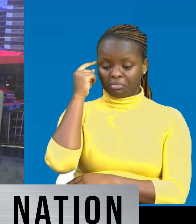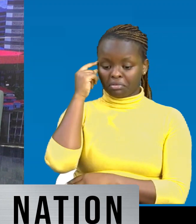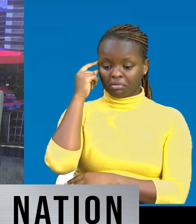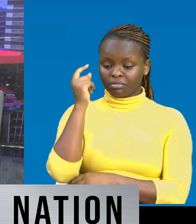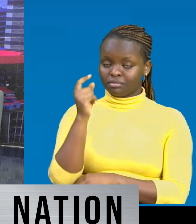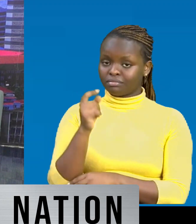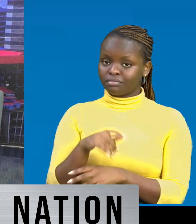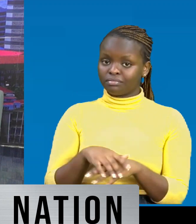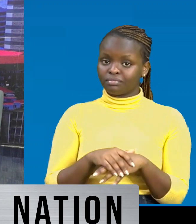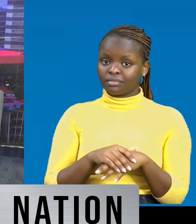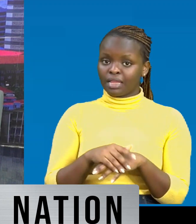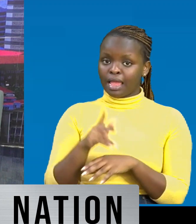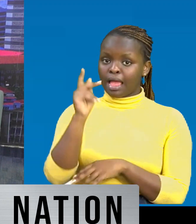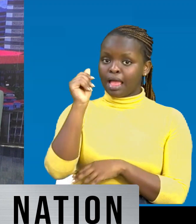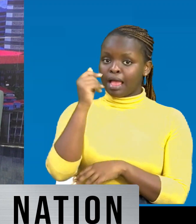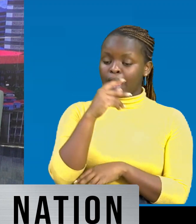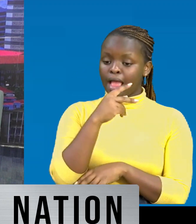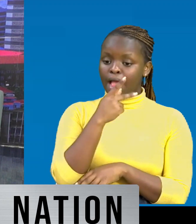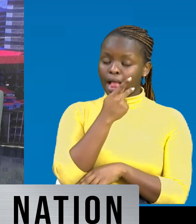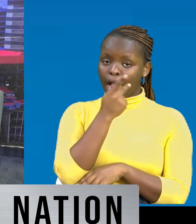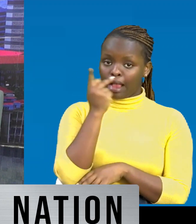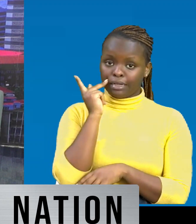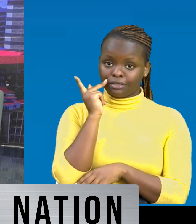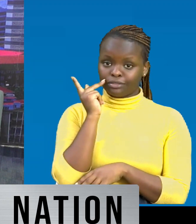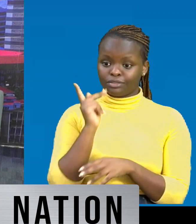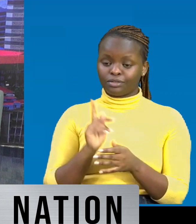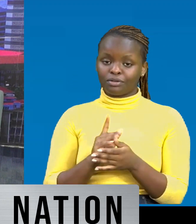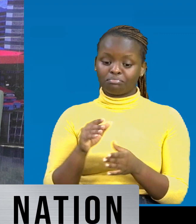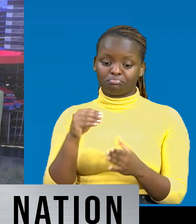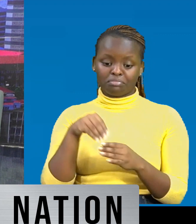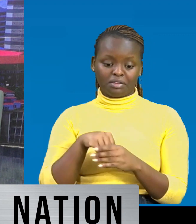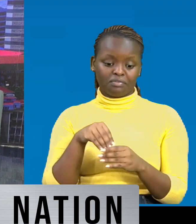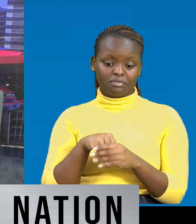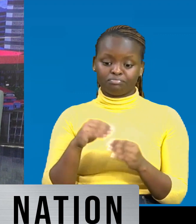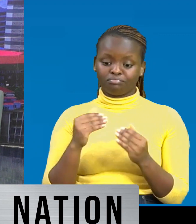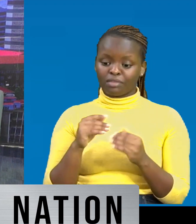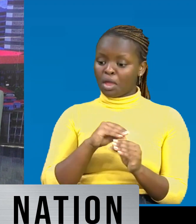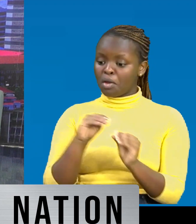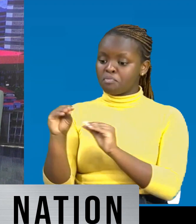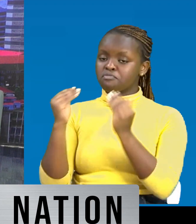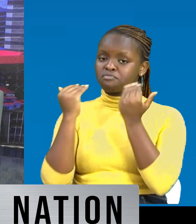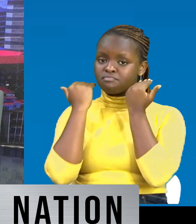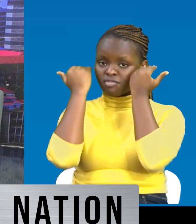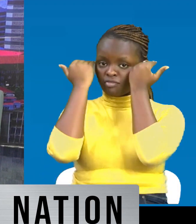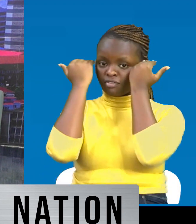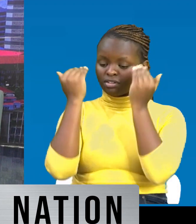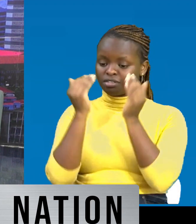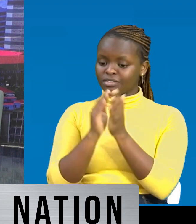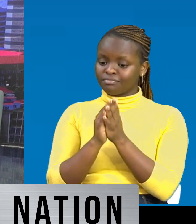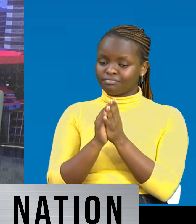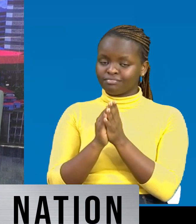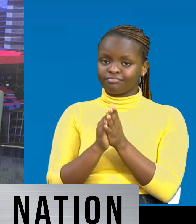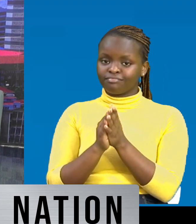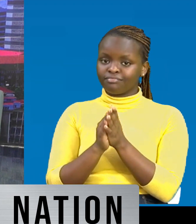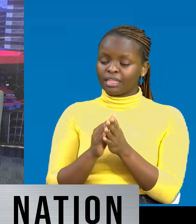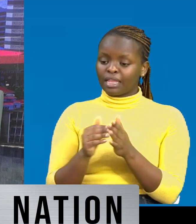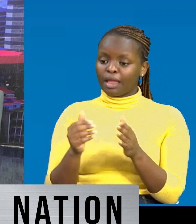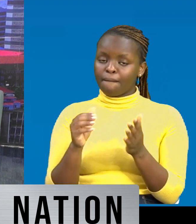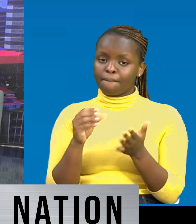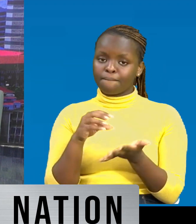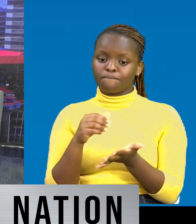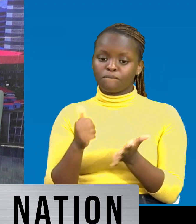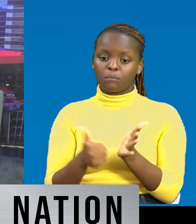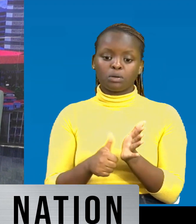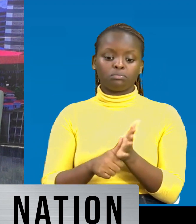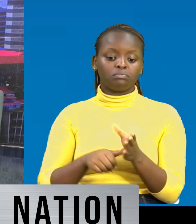have. Even Kalonzo Musyoka was involved, but then they went to court, and then that matter was not sorted. I would have hoped that they would have taken